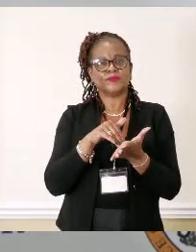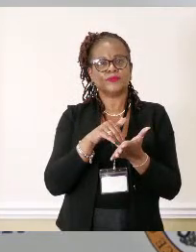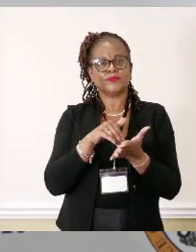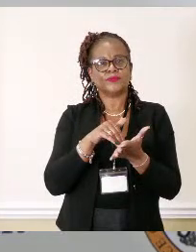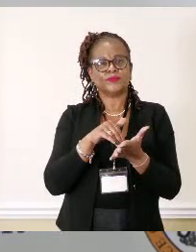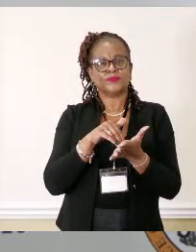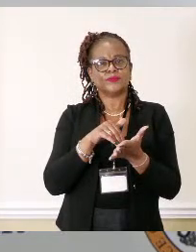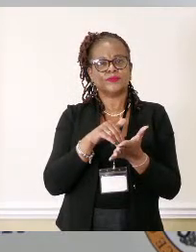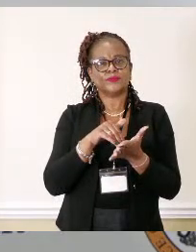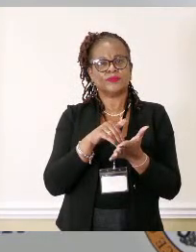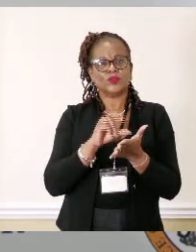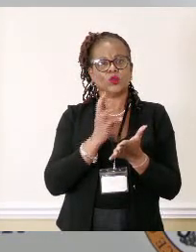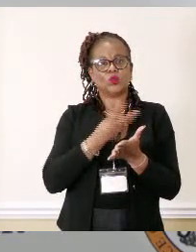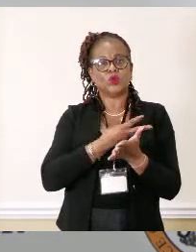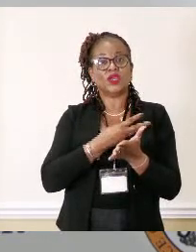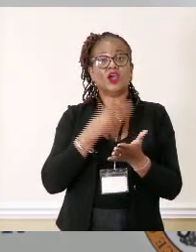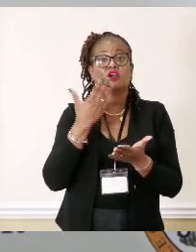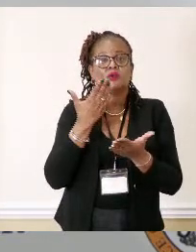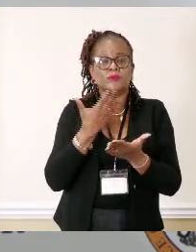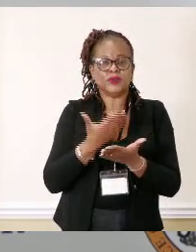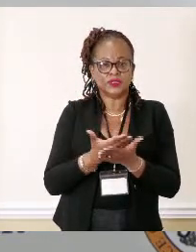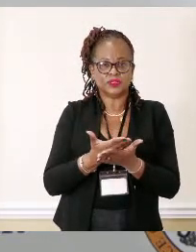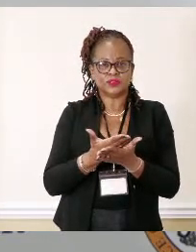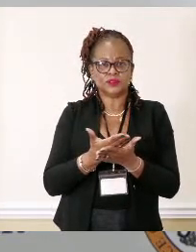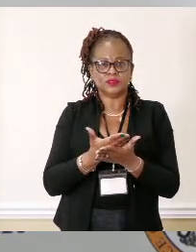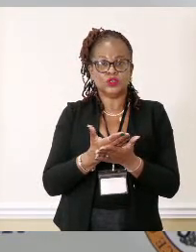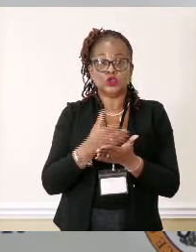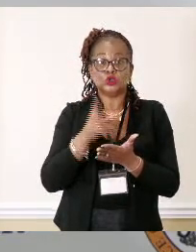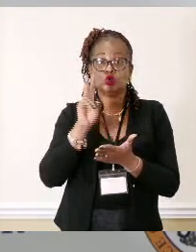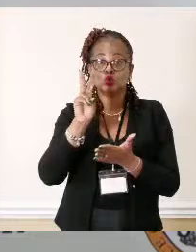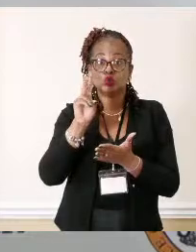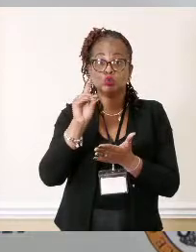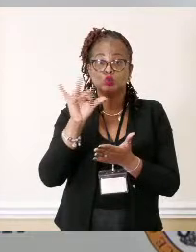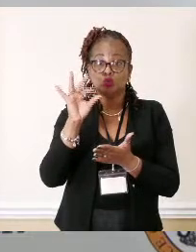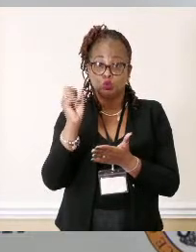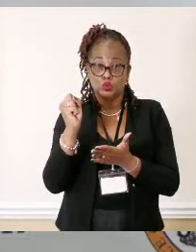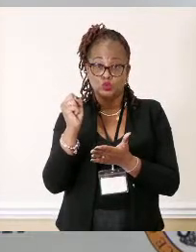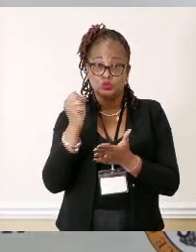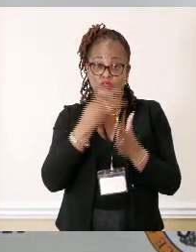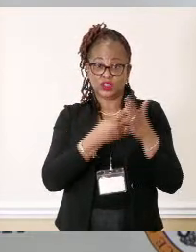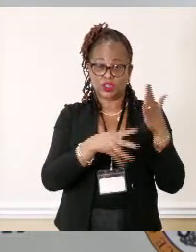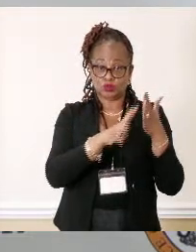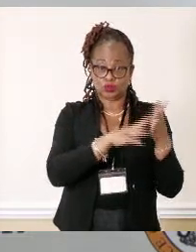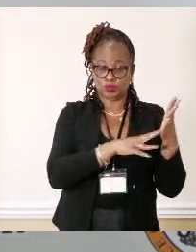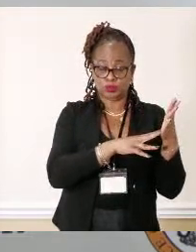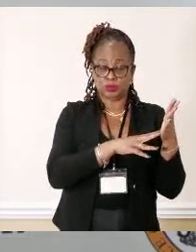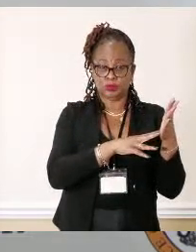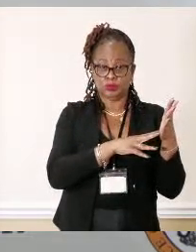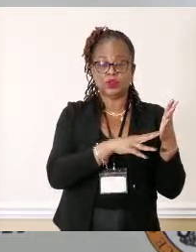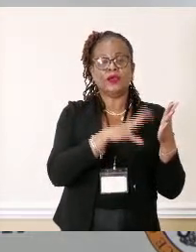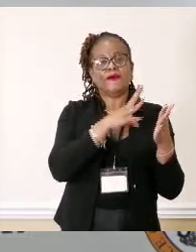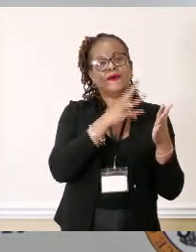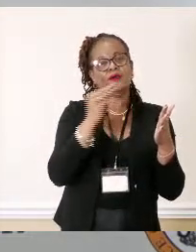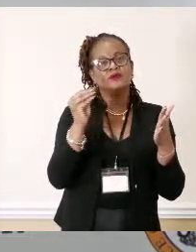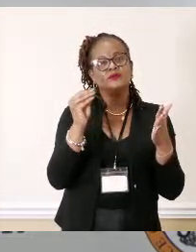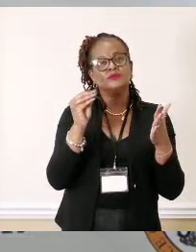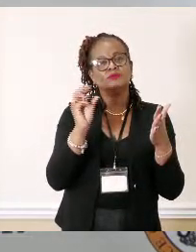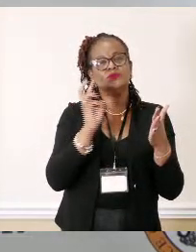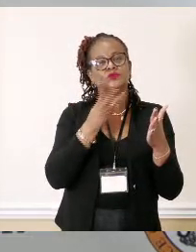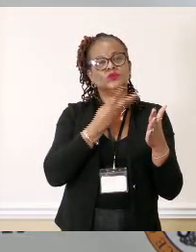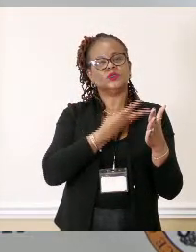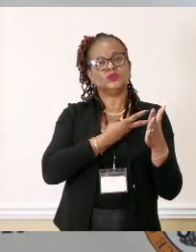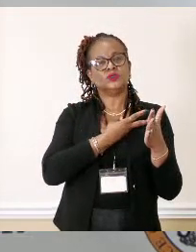the conference. We are committed to 2-dose vaccine schedule, and we